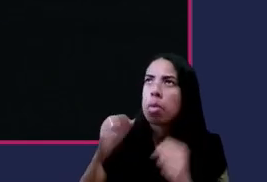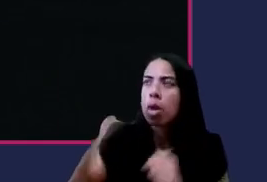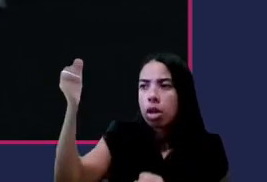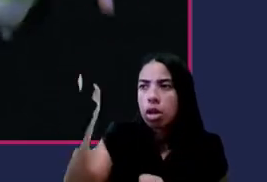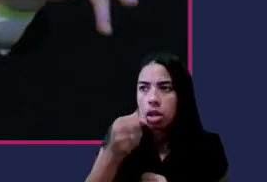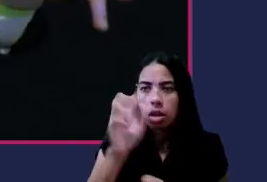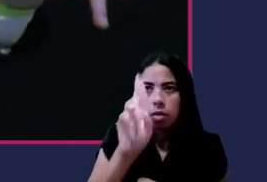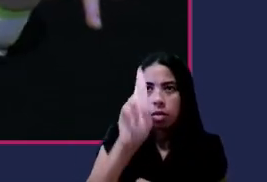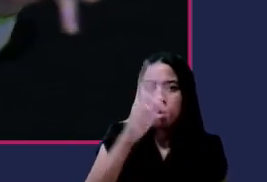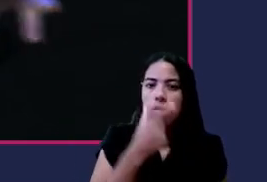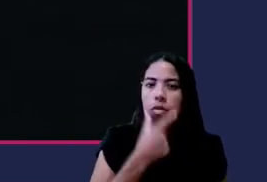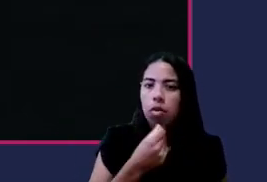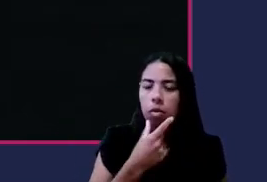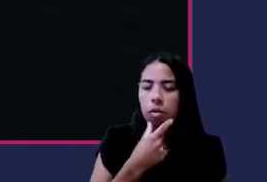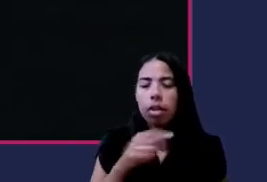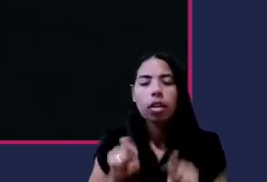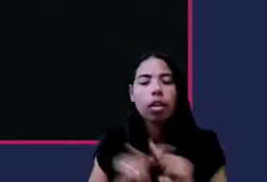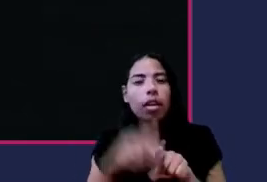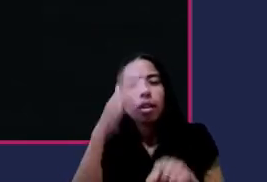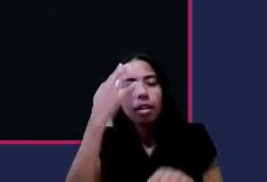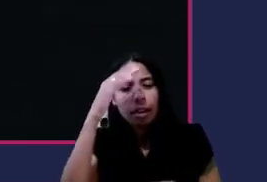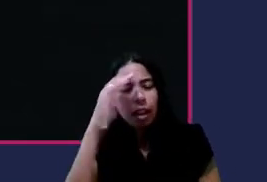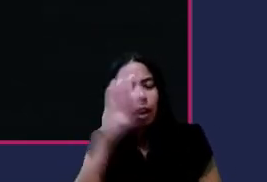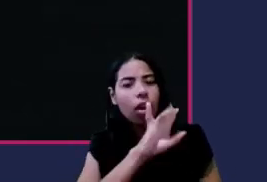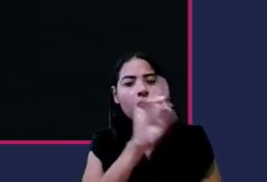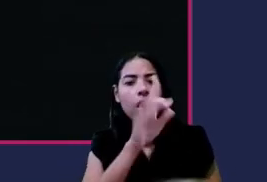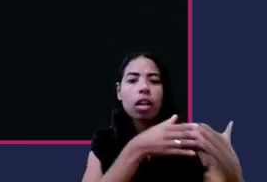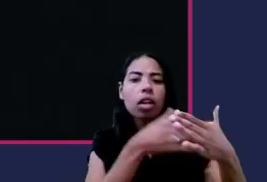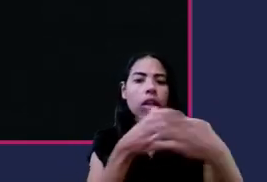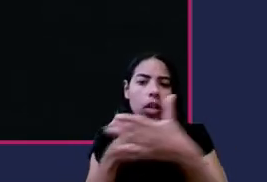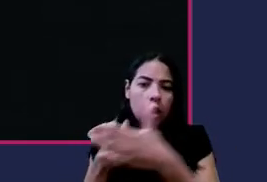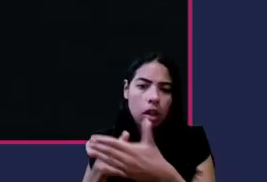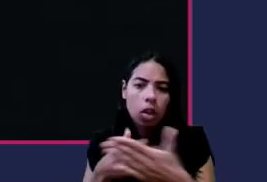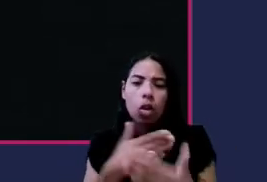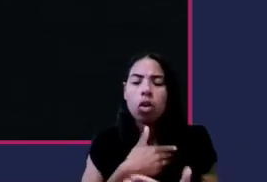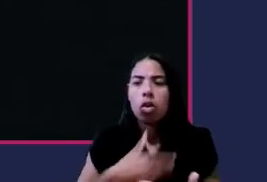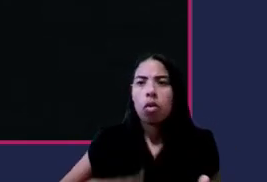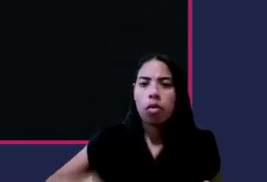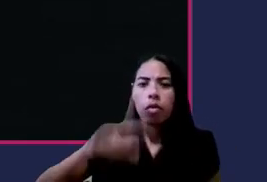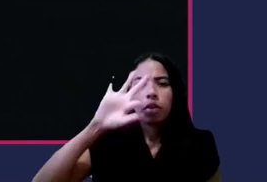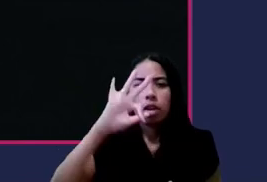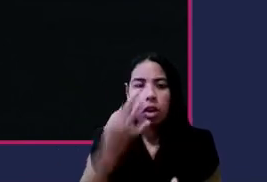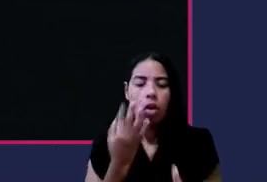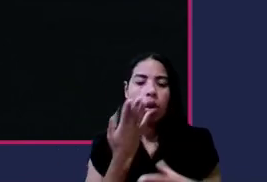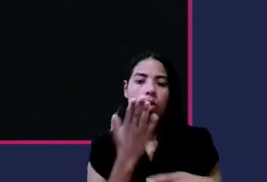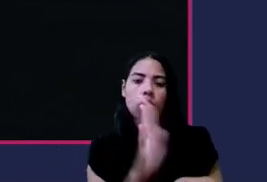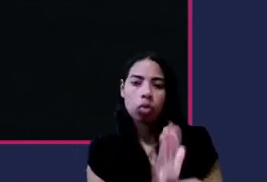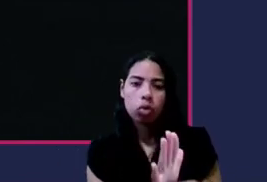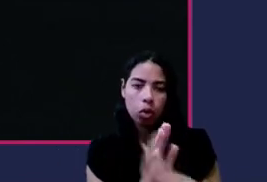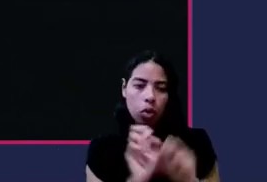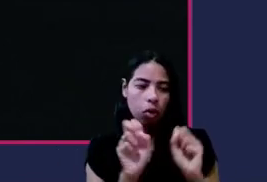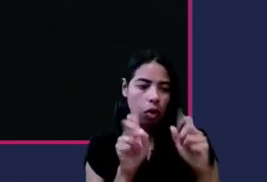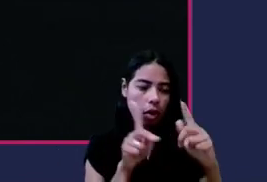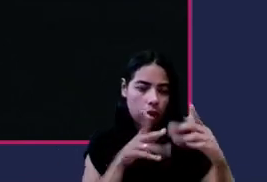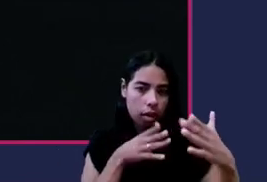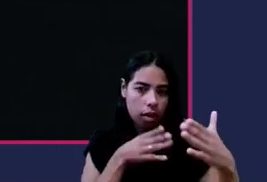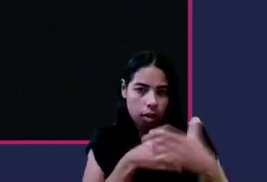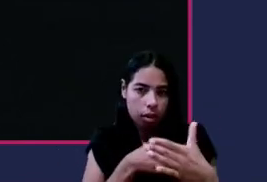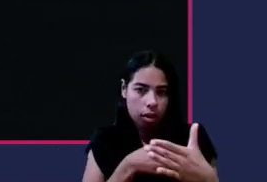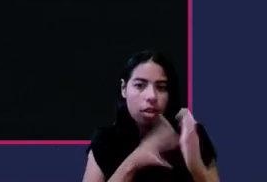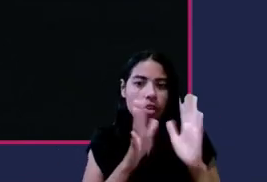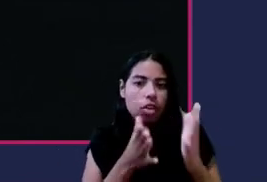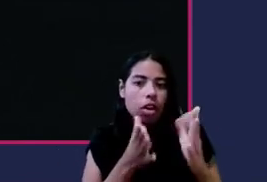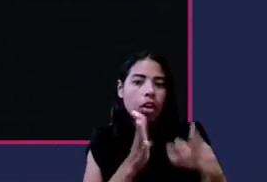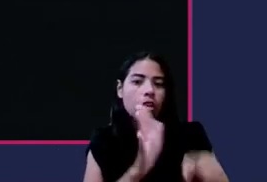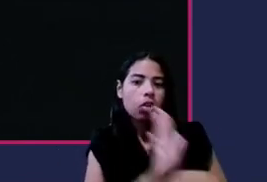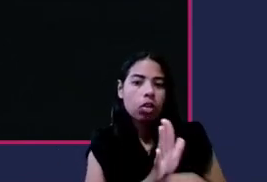the representative to front that effort. The federal government was really helpful at first, without question.